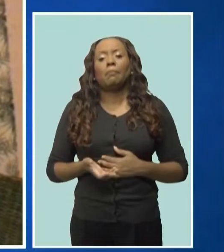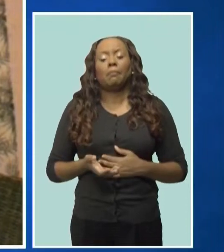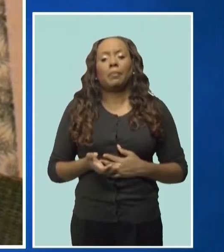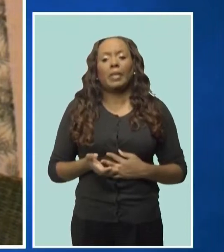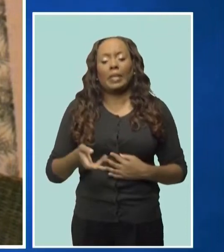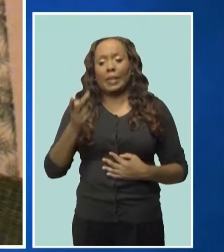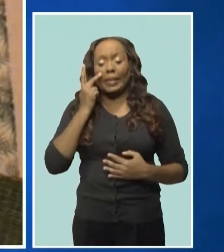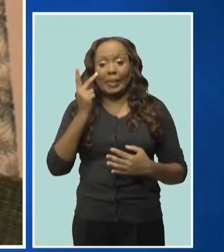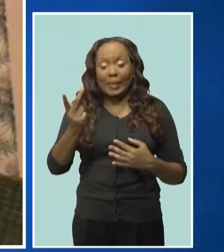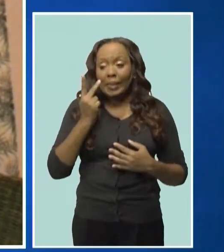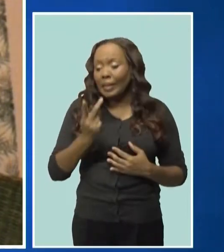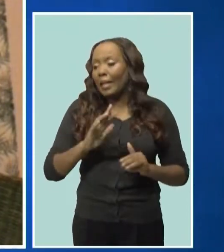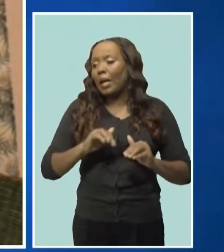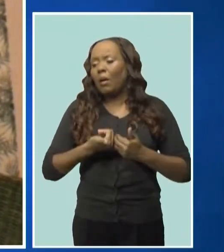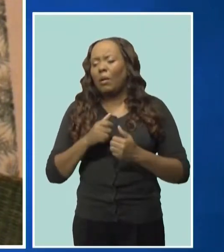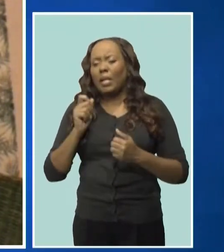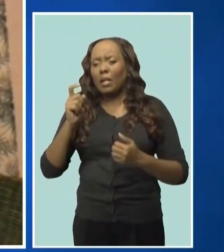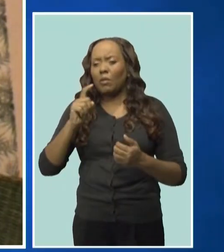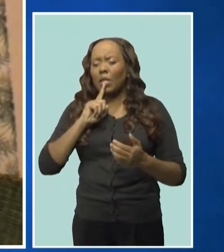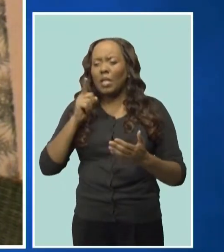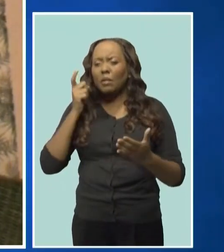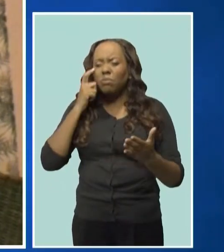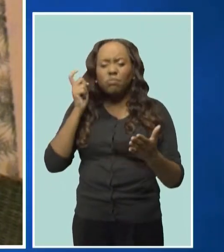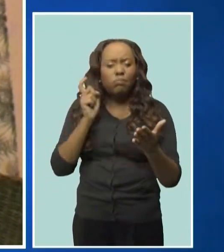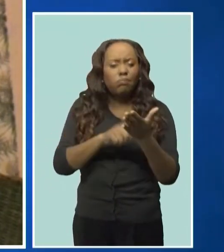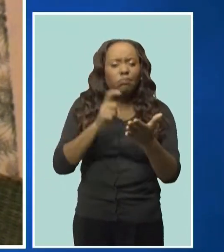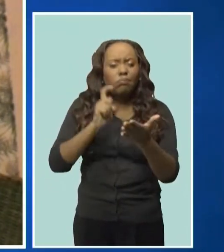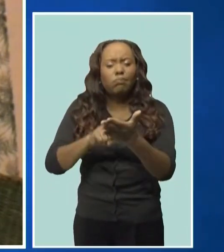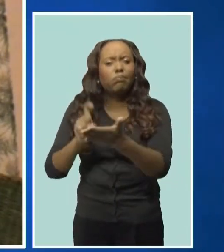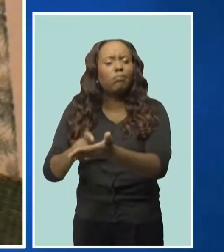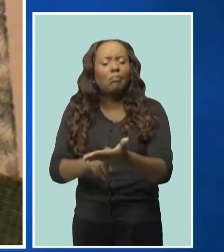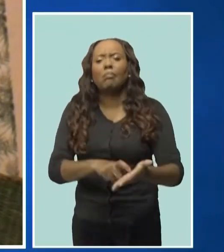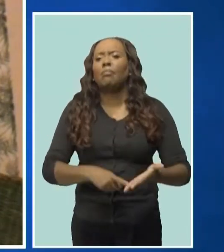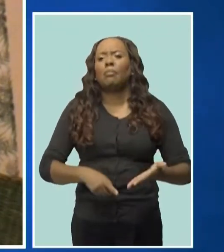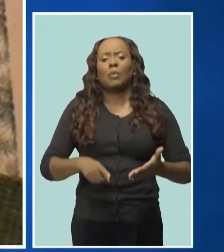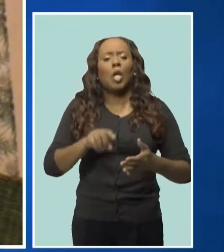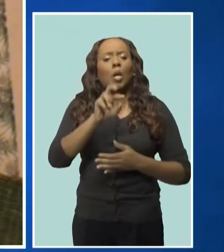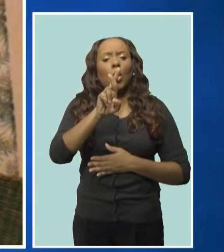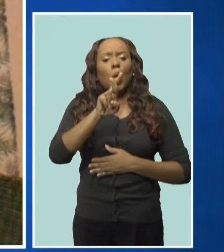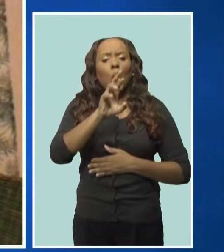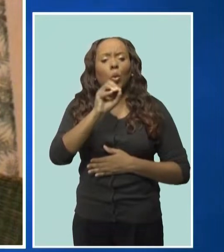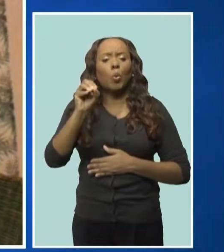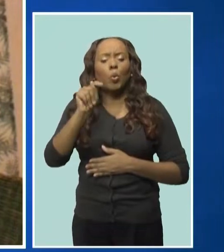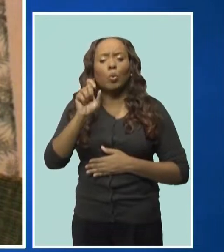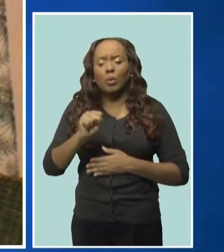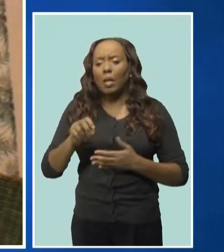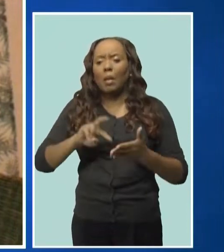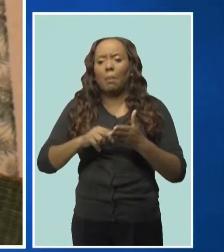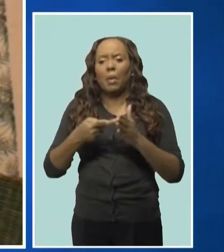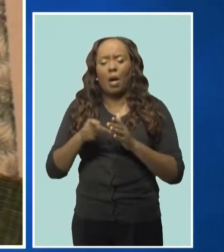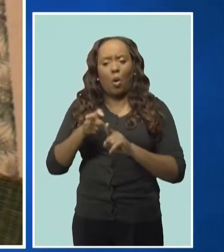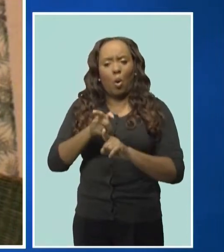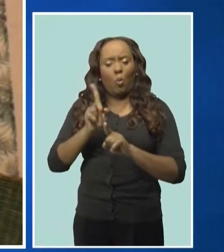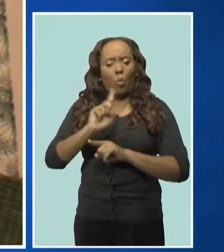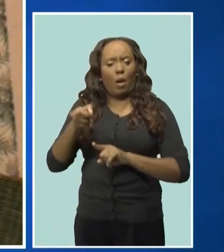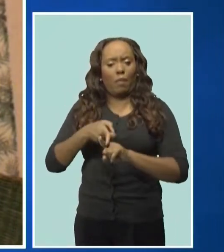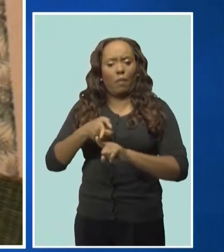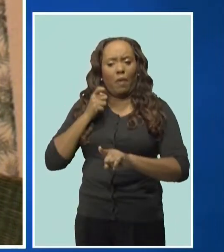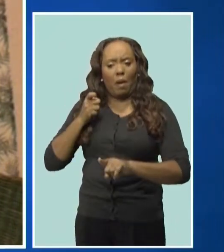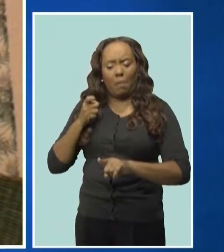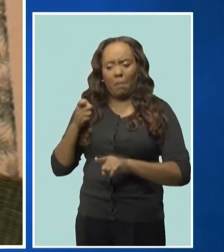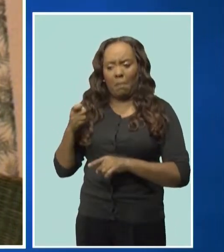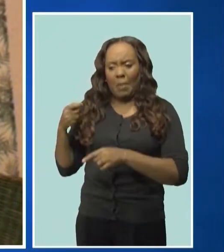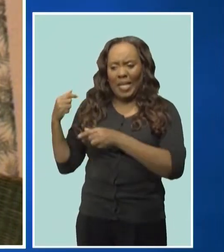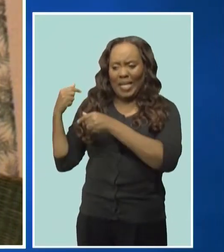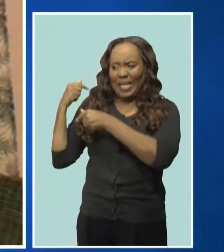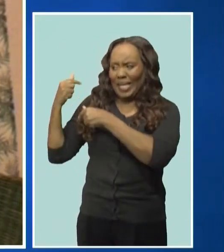the Archives Department. And as we all know, the Archives Department has the second oldest transatlantic slave records